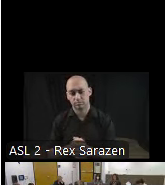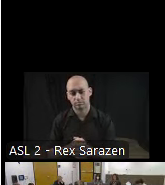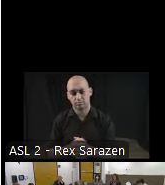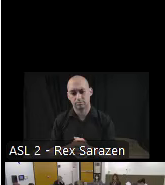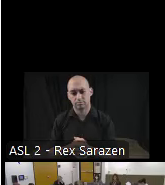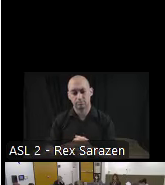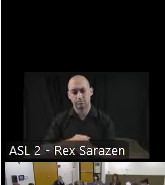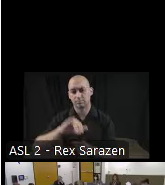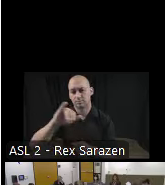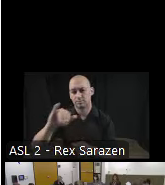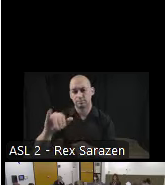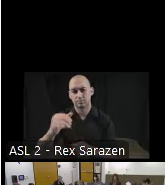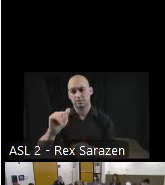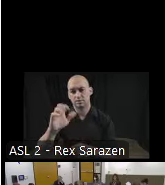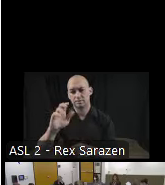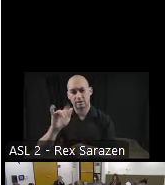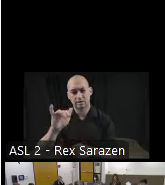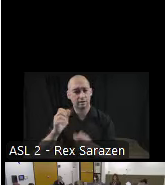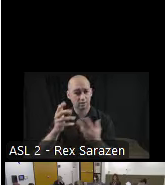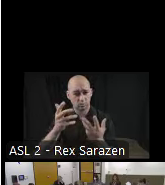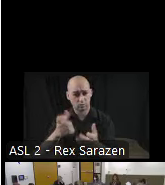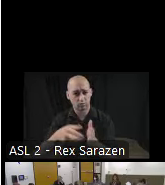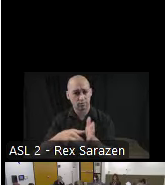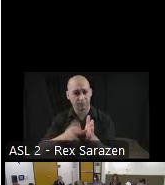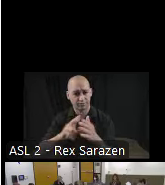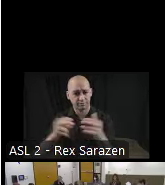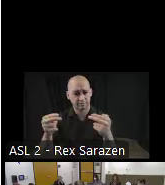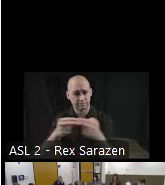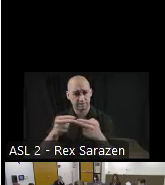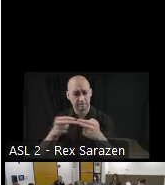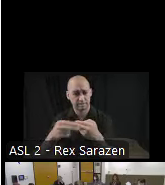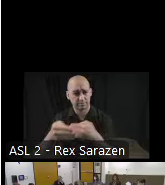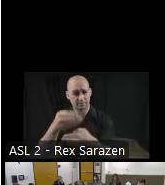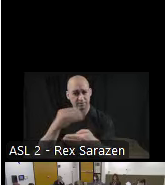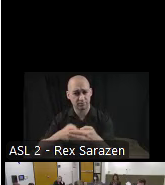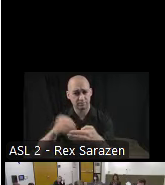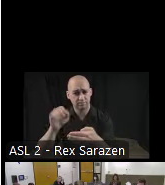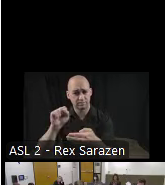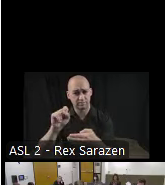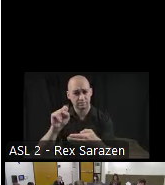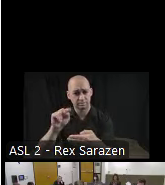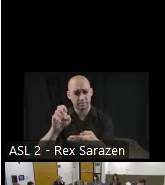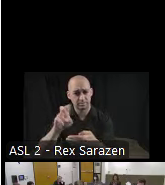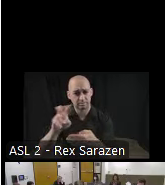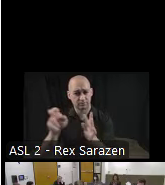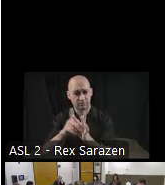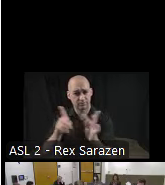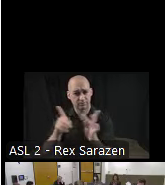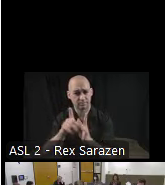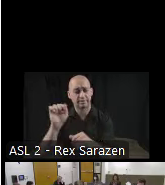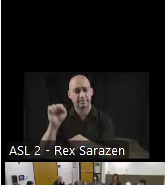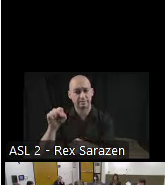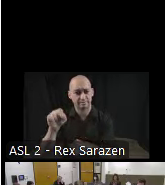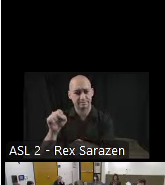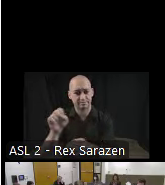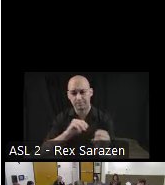Jackie, do you want to go over this slide before I have Steve? Yeah, that makes sense. Can you move forward with the spotlighting of